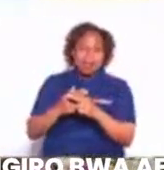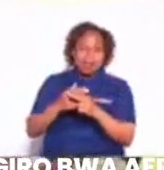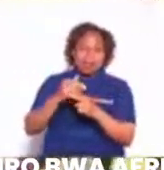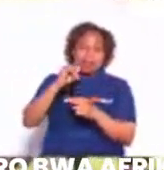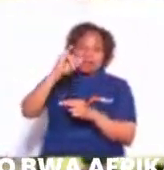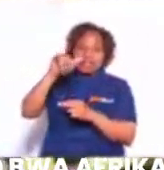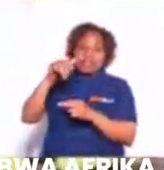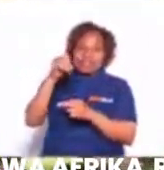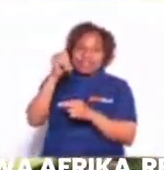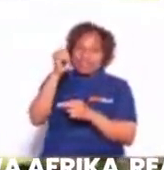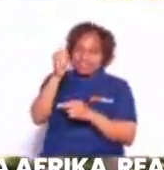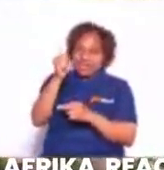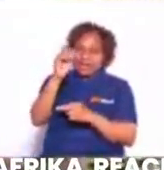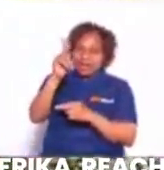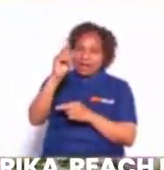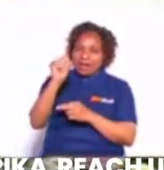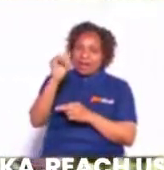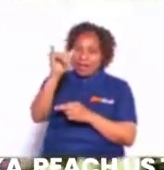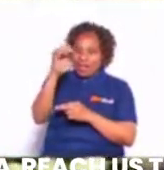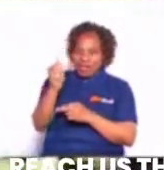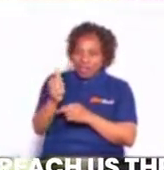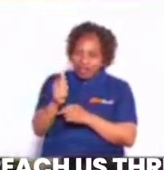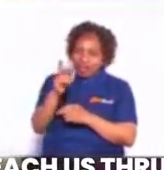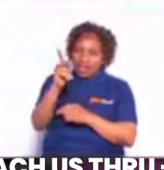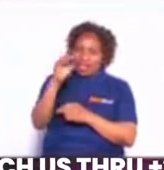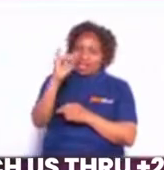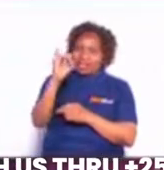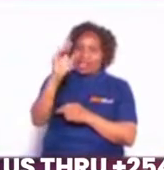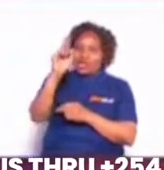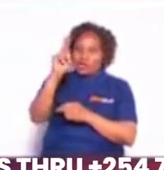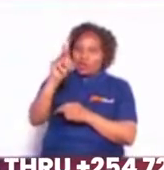Jakaya Mrisho Kikwete. I think you know the person.